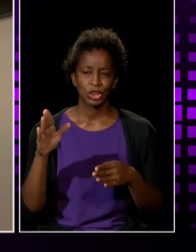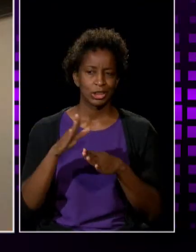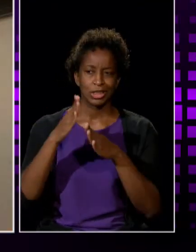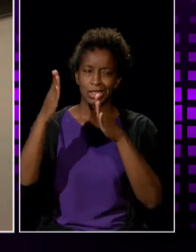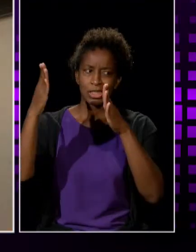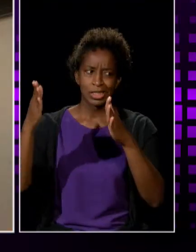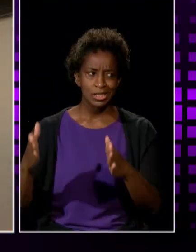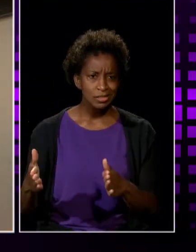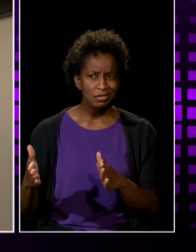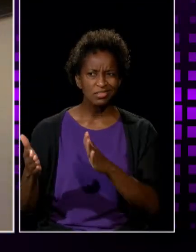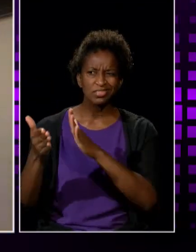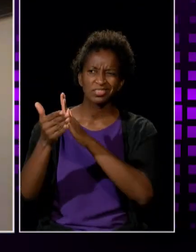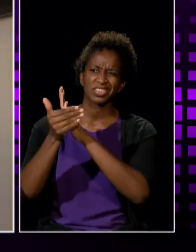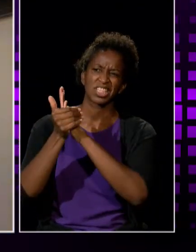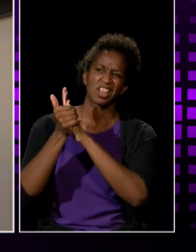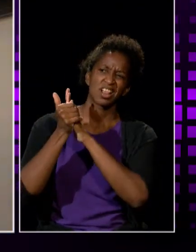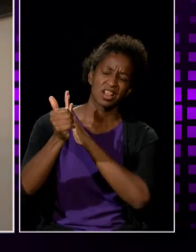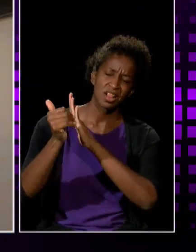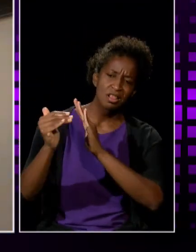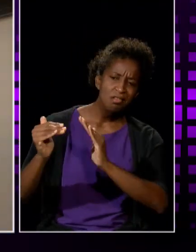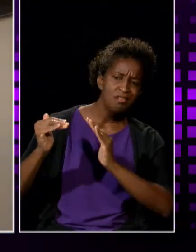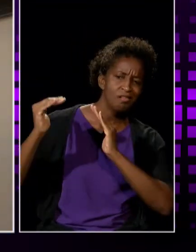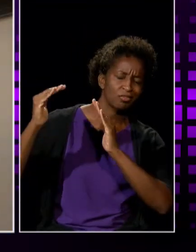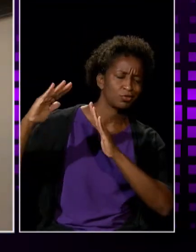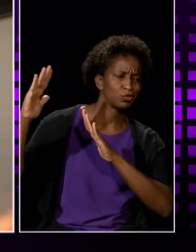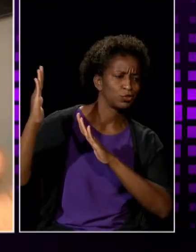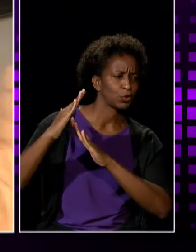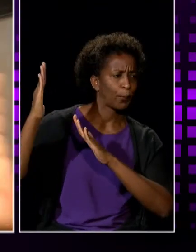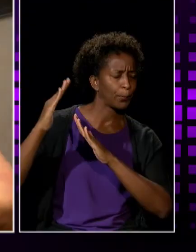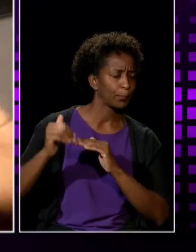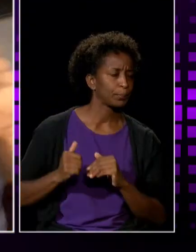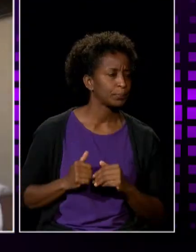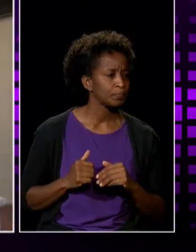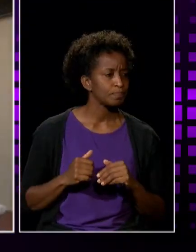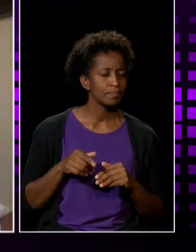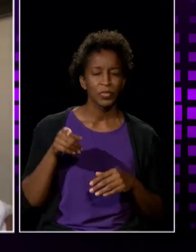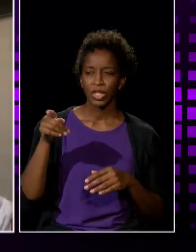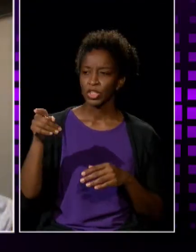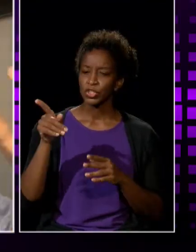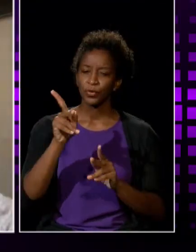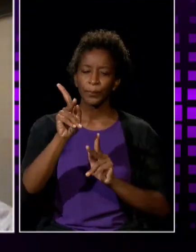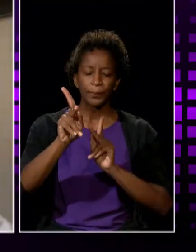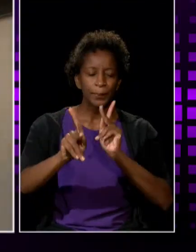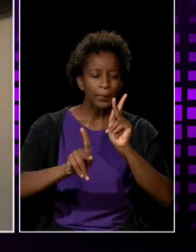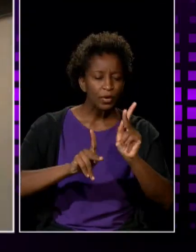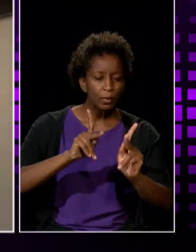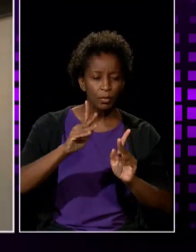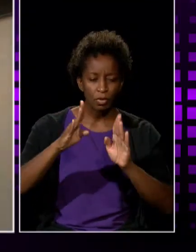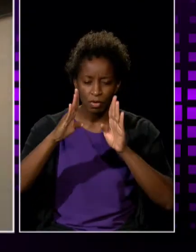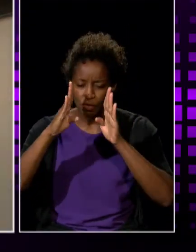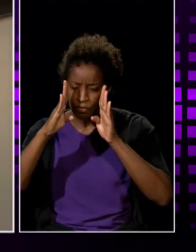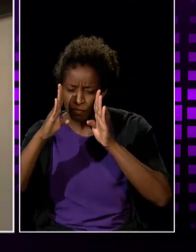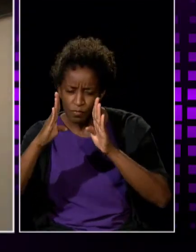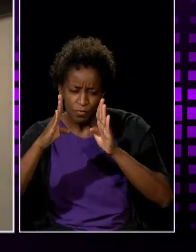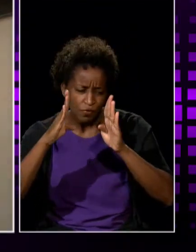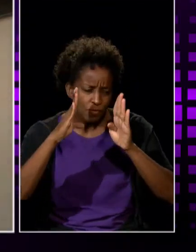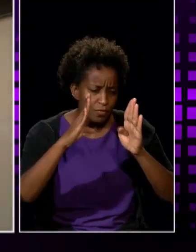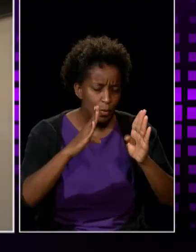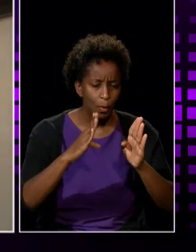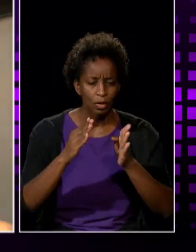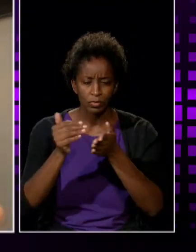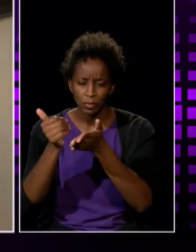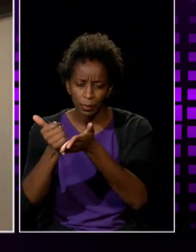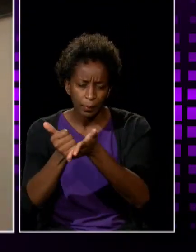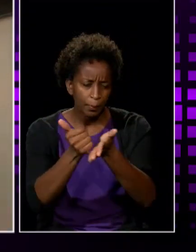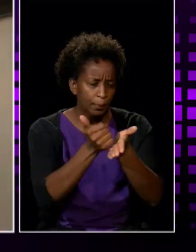thing. Rihanna, like my brother said, a humanitarian extraordinaire, done so much all over the world. And then she's one of